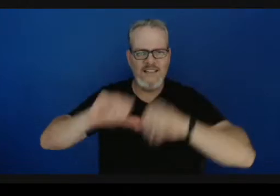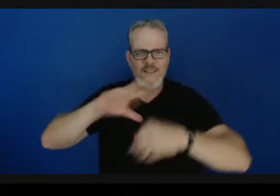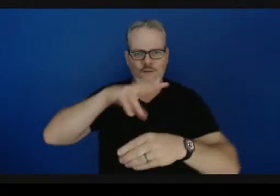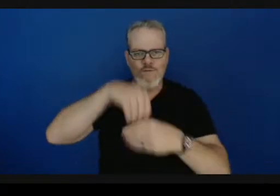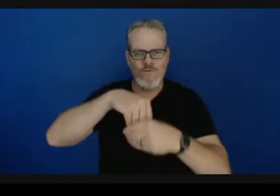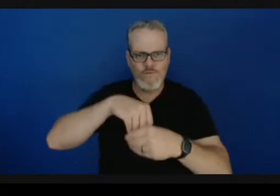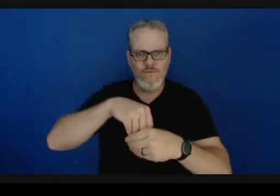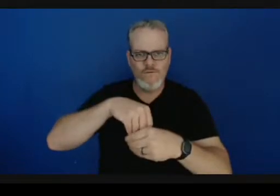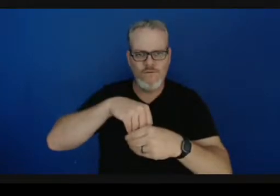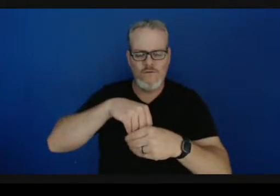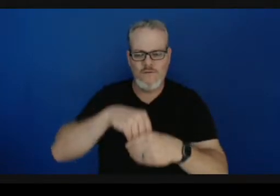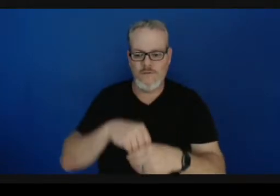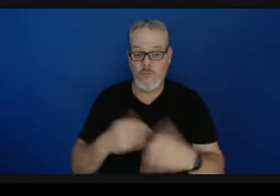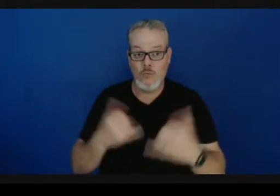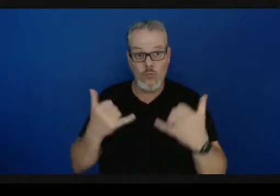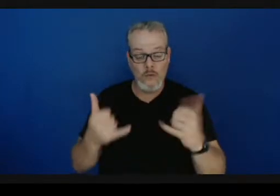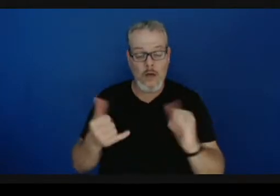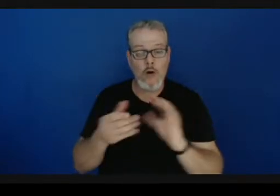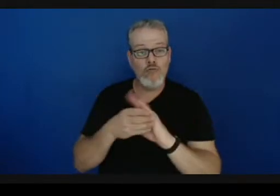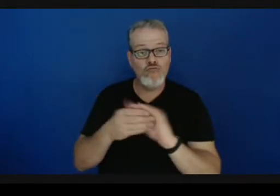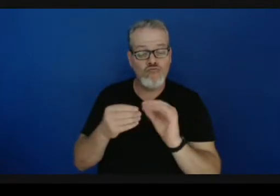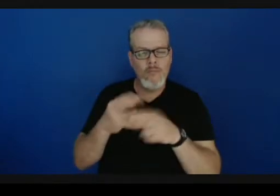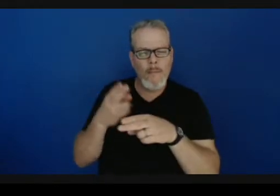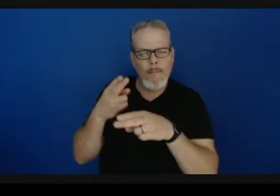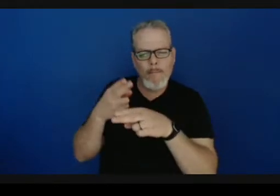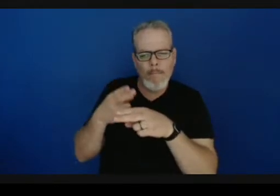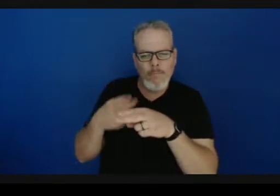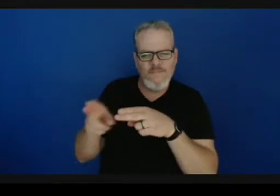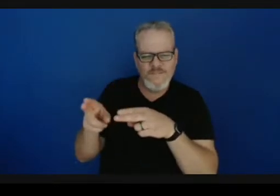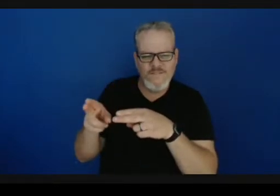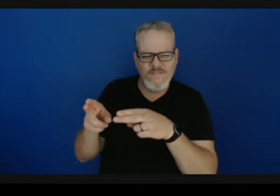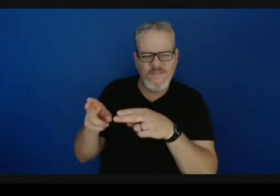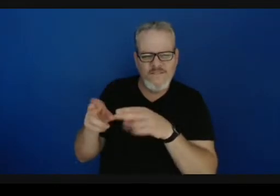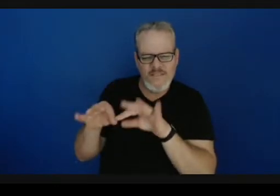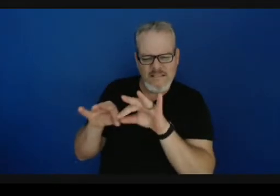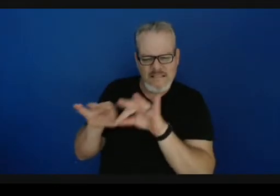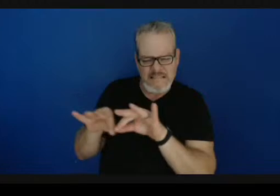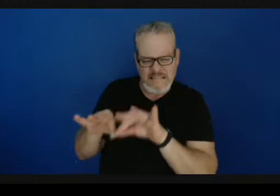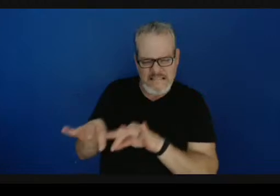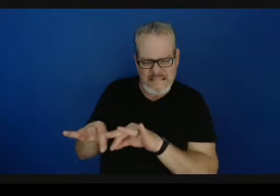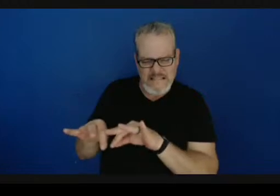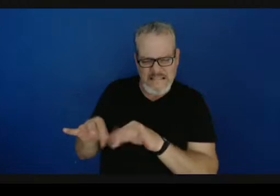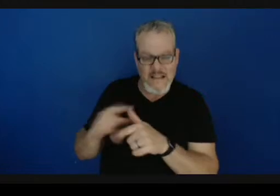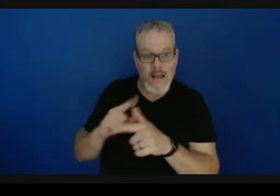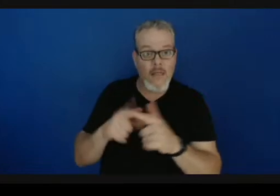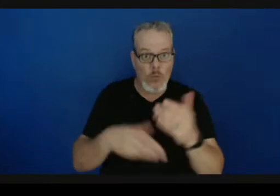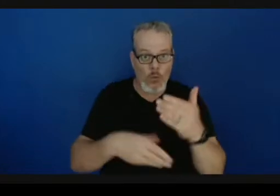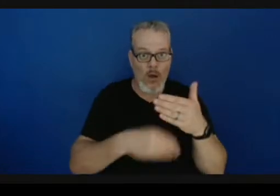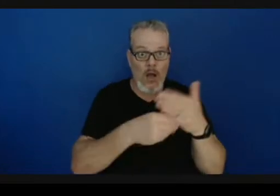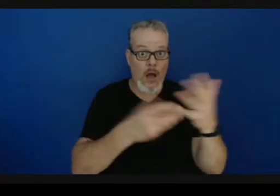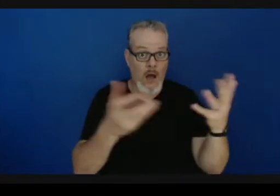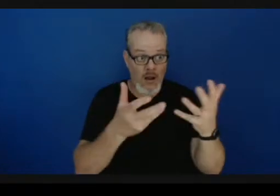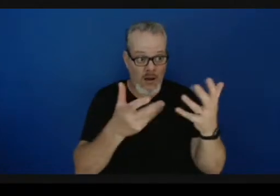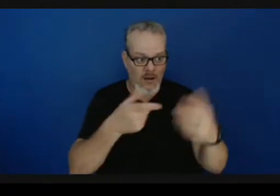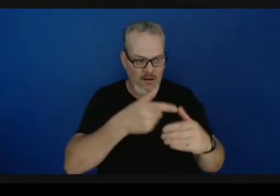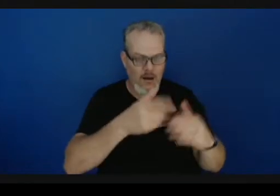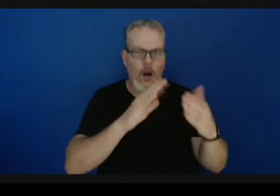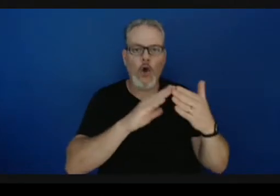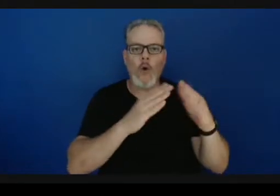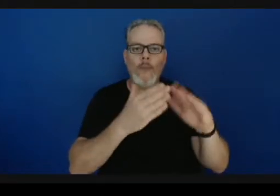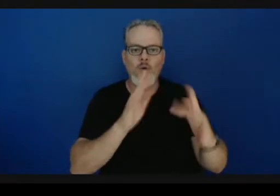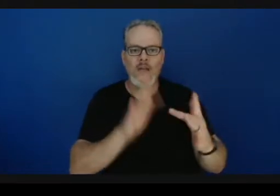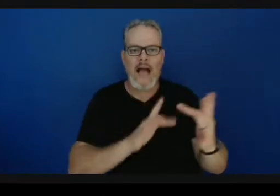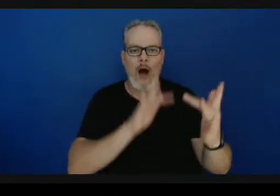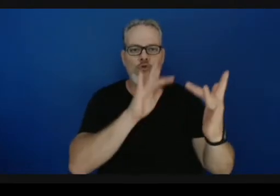talk very briefly on that, but mostly we'll leave that as it is, and we'll pick up with the community outreach that was